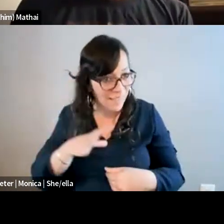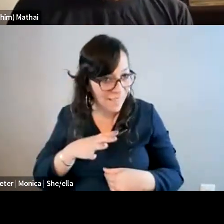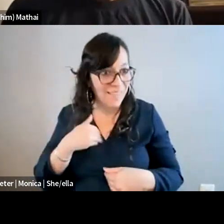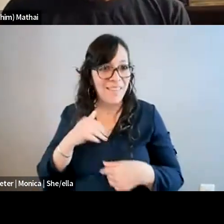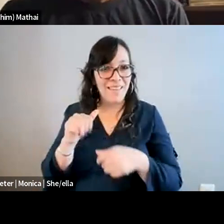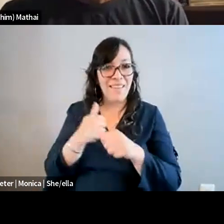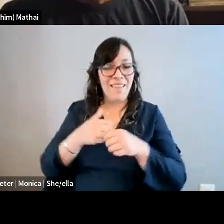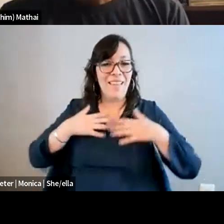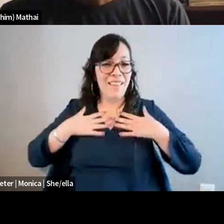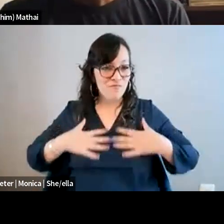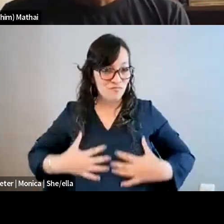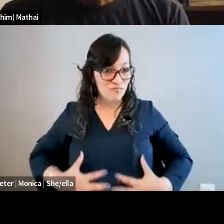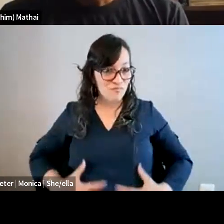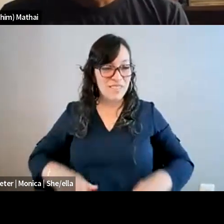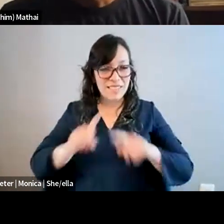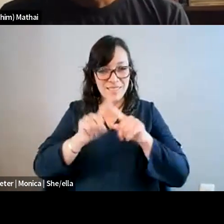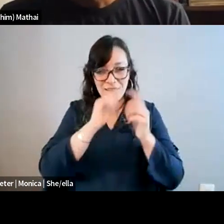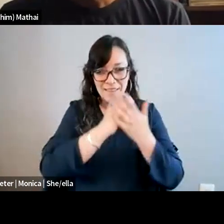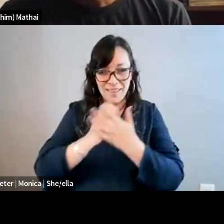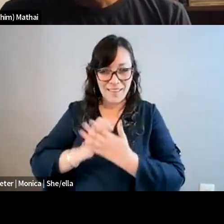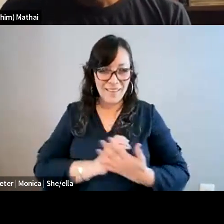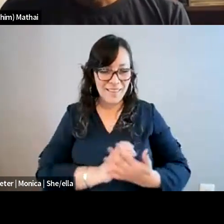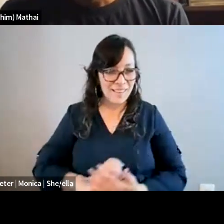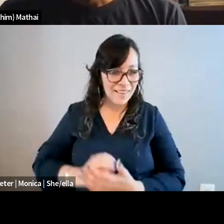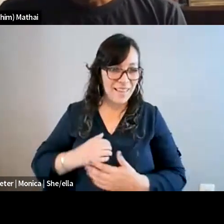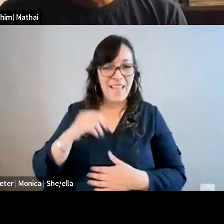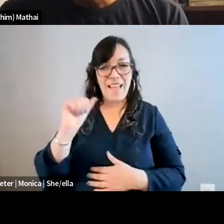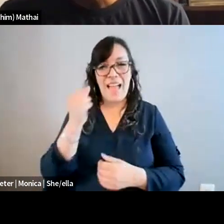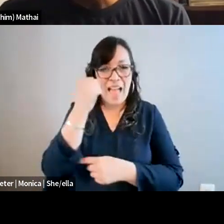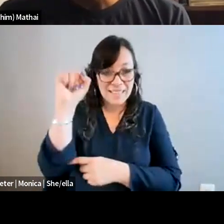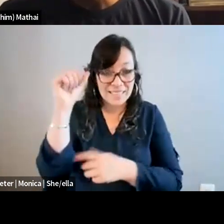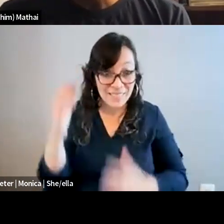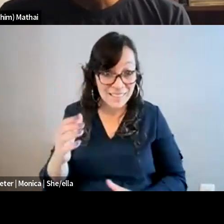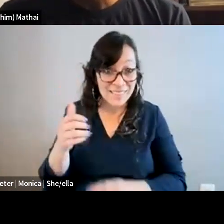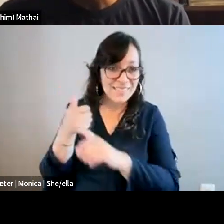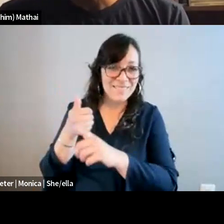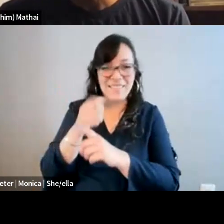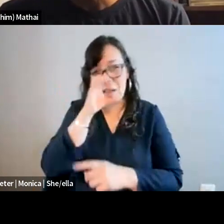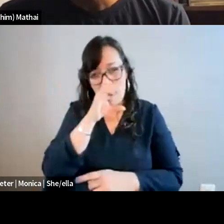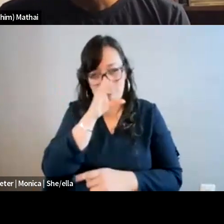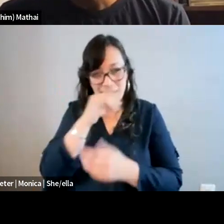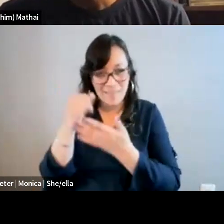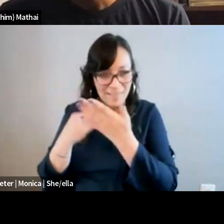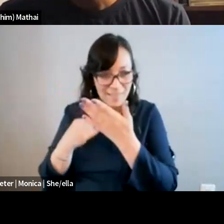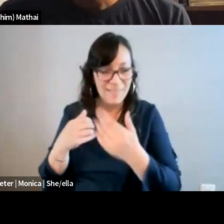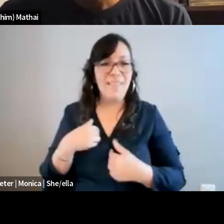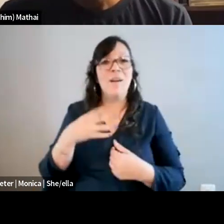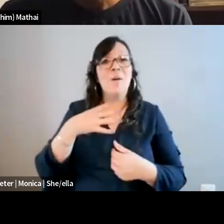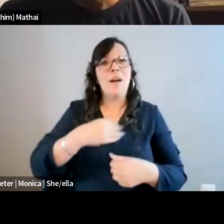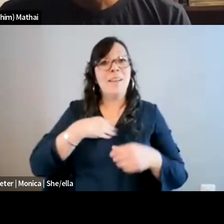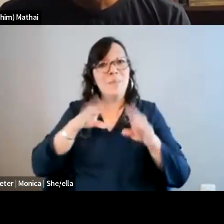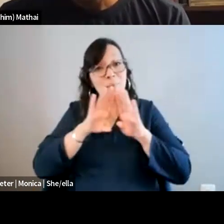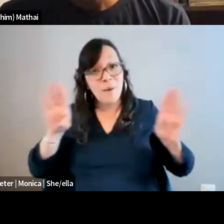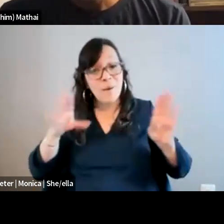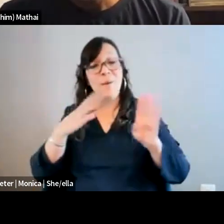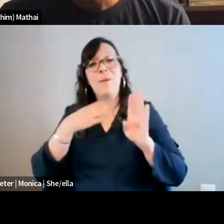comic shirt of activists used as the heroes or protagonists. And behind me is a white wall, a white door,